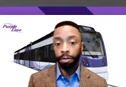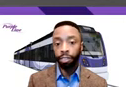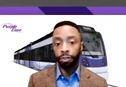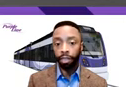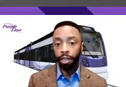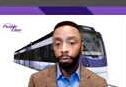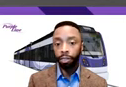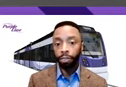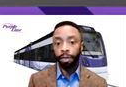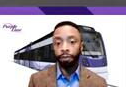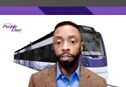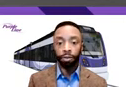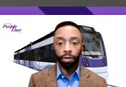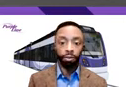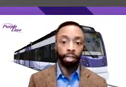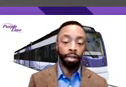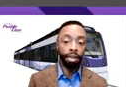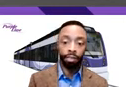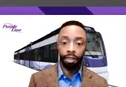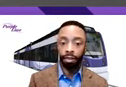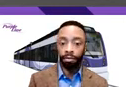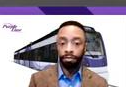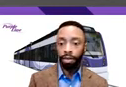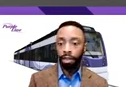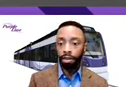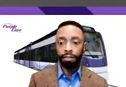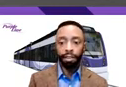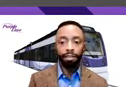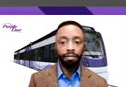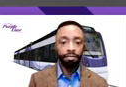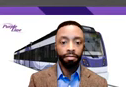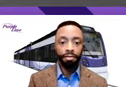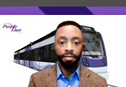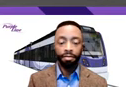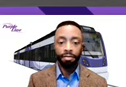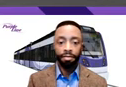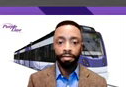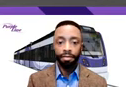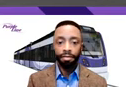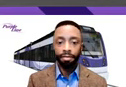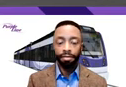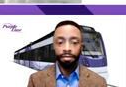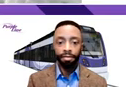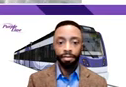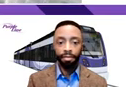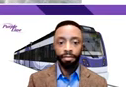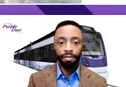from Plymouth Street, which will be featured on an upcoming slide. Next slide.